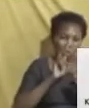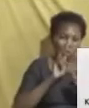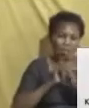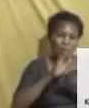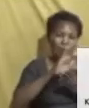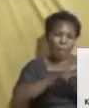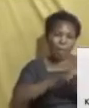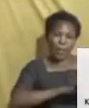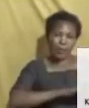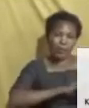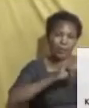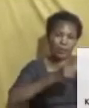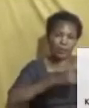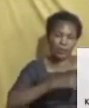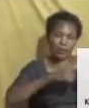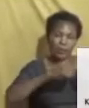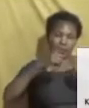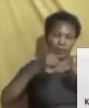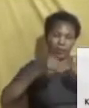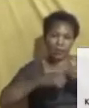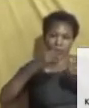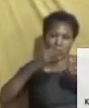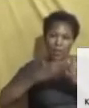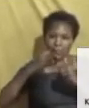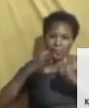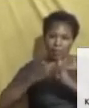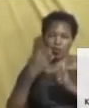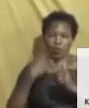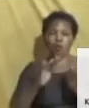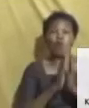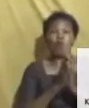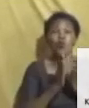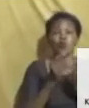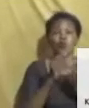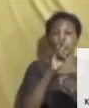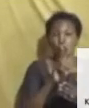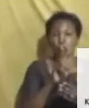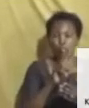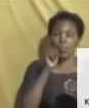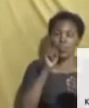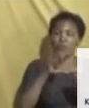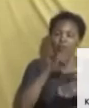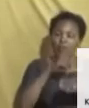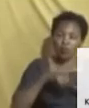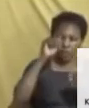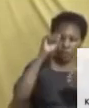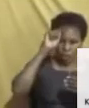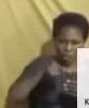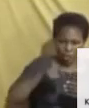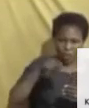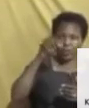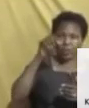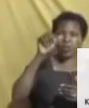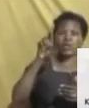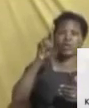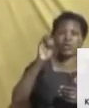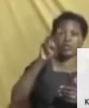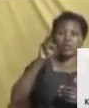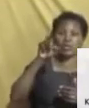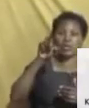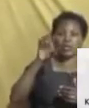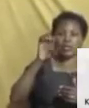page 688 of volume 2. This is what Justice Aaron Ringera, as he then was,